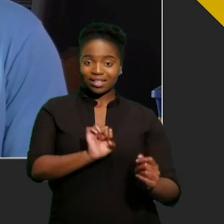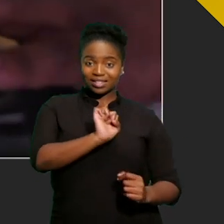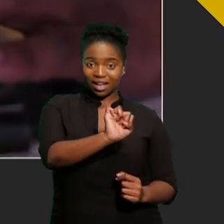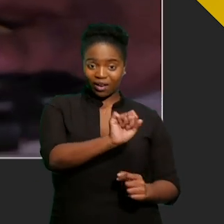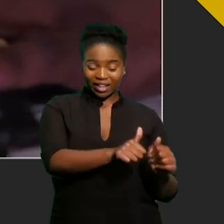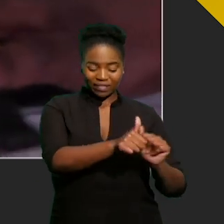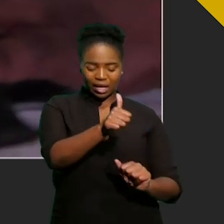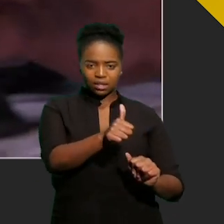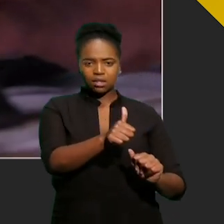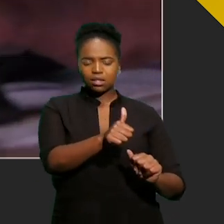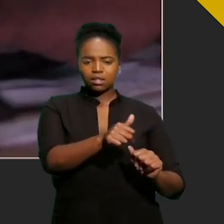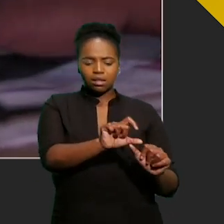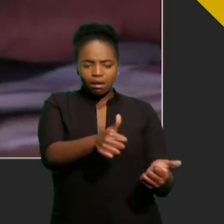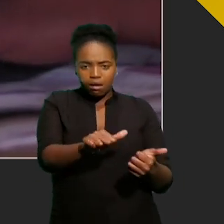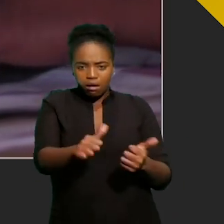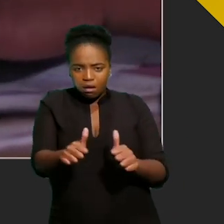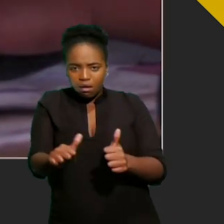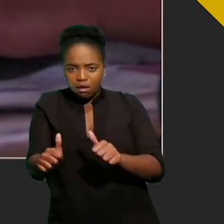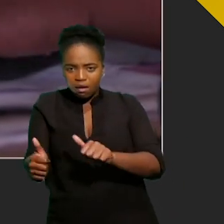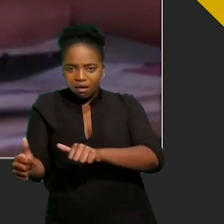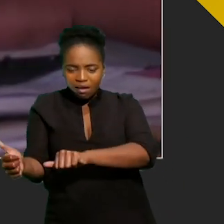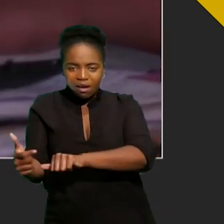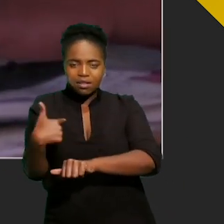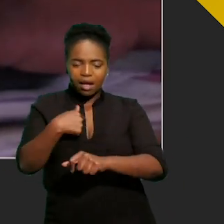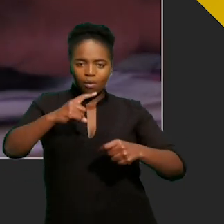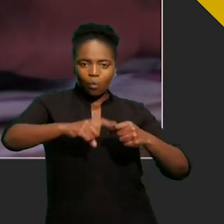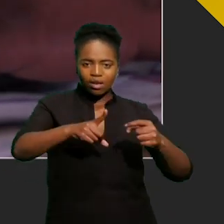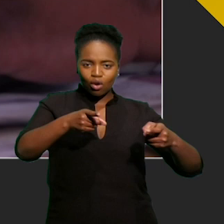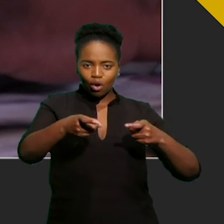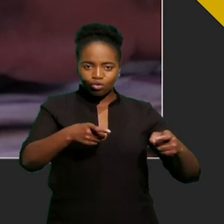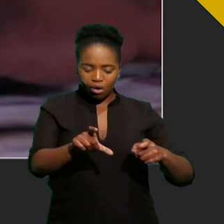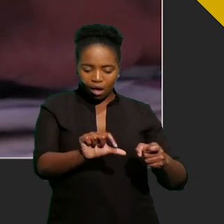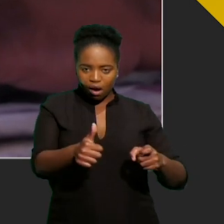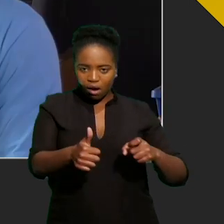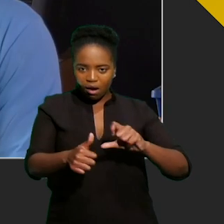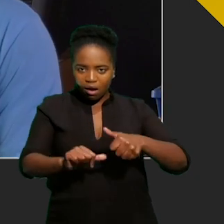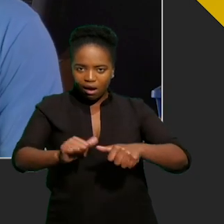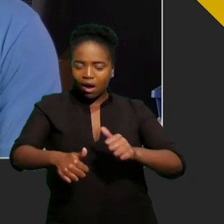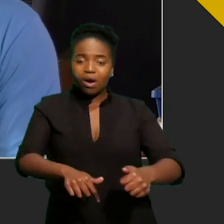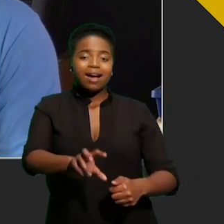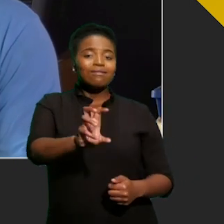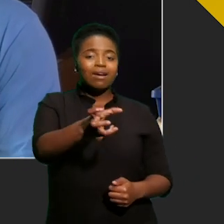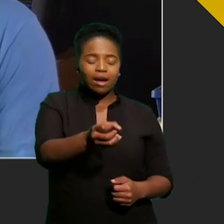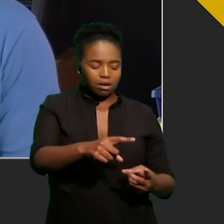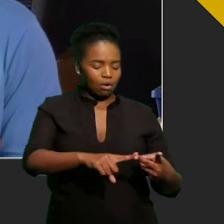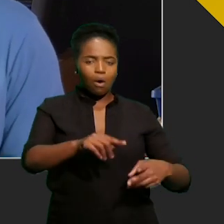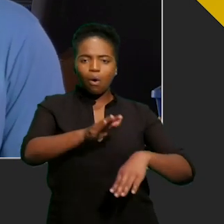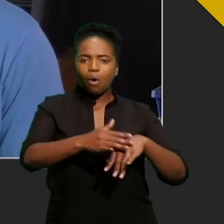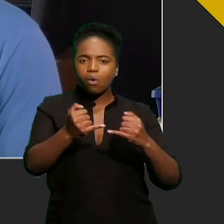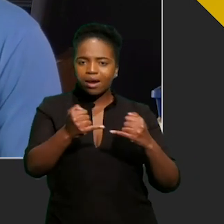siyodlula in a number of people. Sometimes kuba nama-quality control enziwa ama-news, whether it's on radio, online,